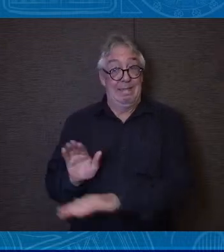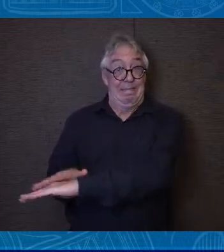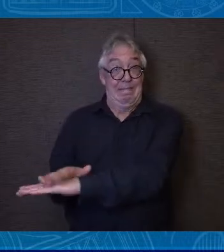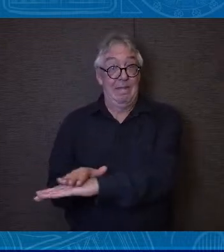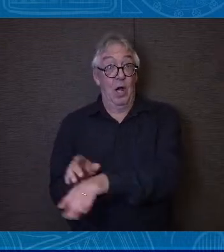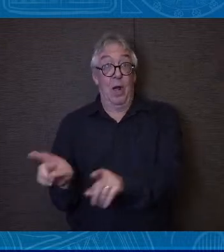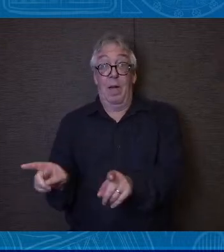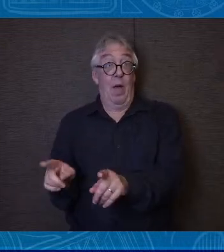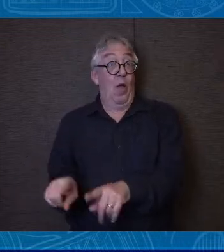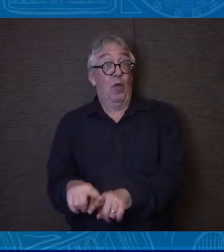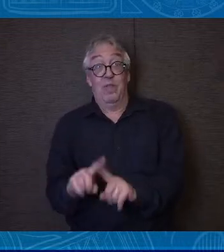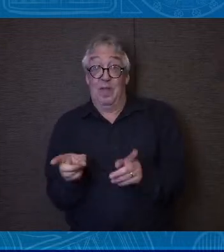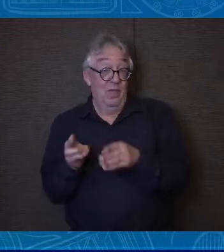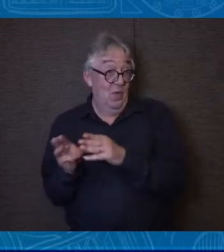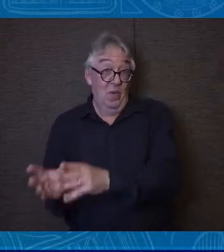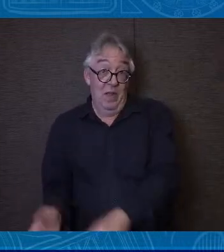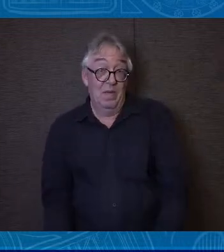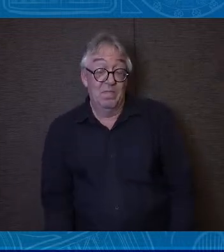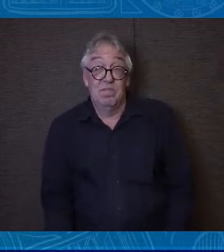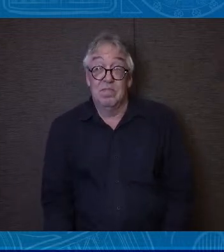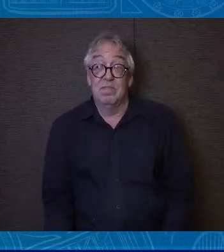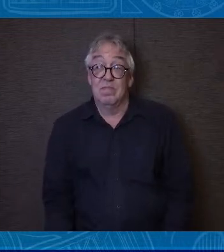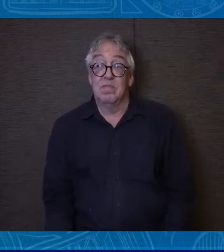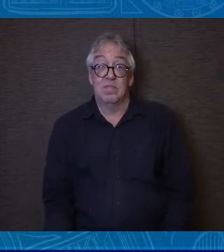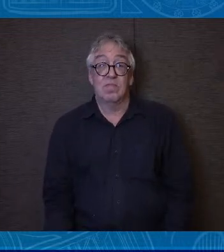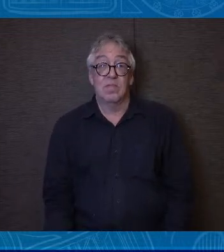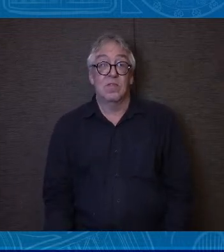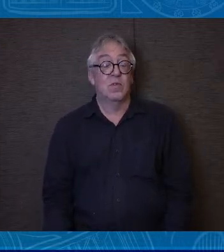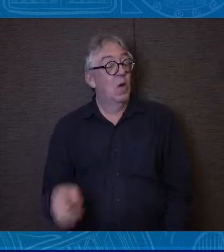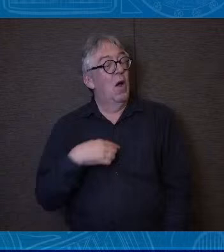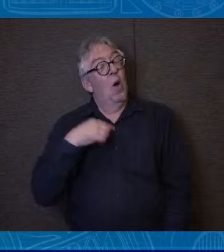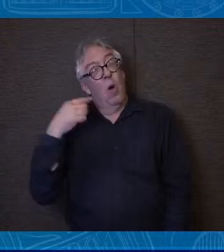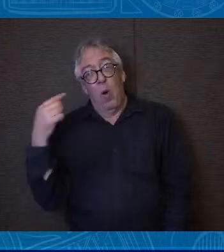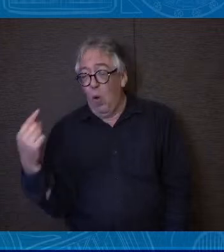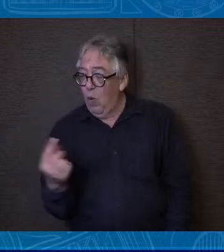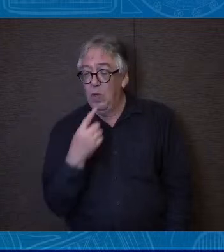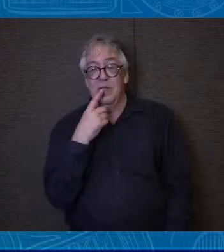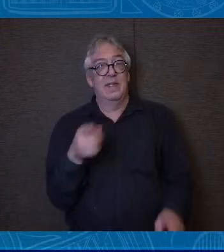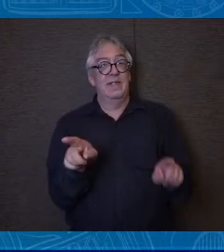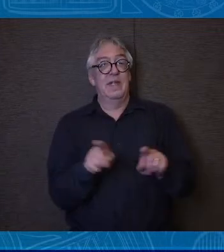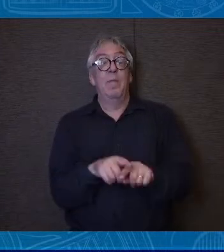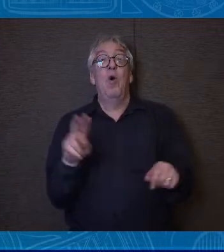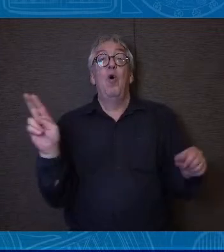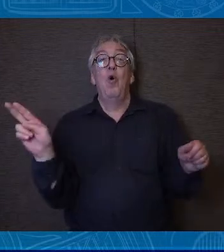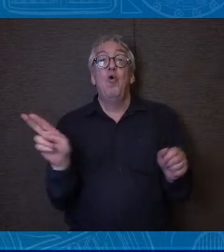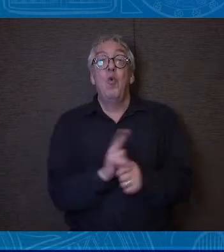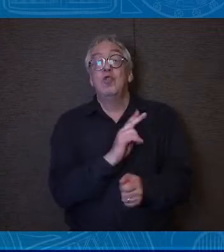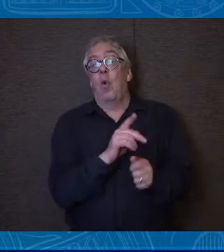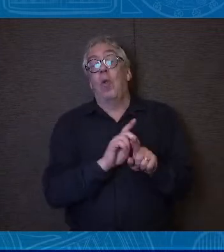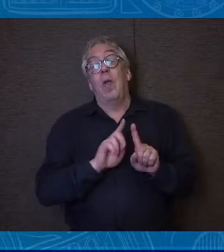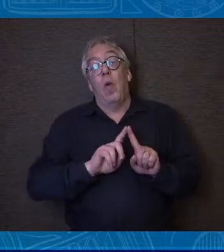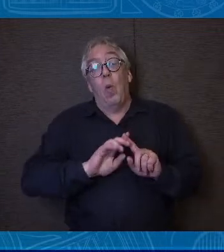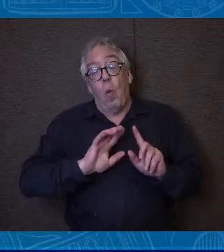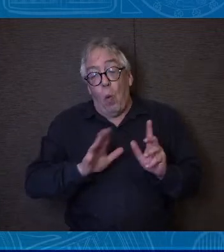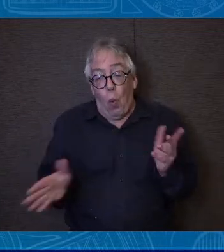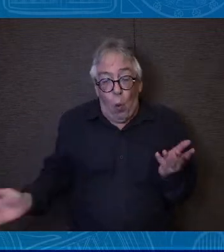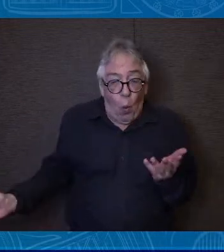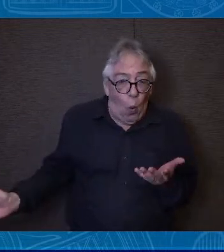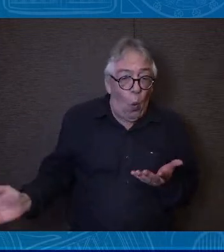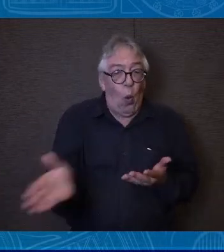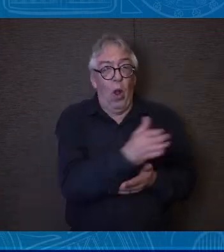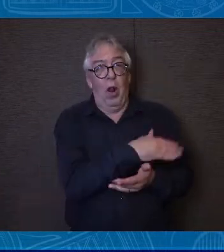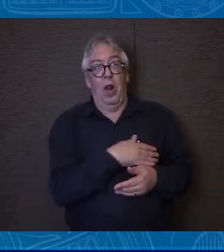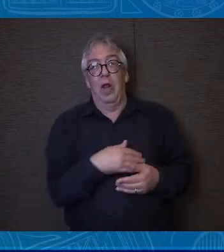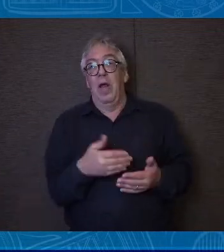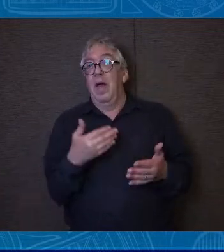unwarned. That's why the principle that I always advocate is to use every single possible means. I don't care if it's